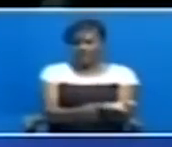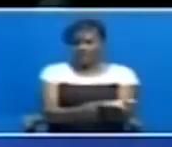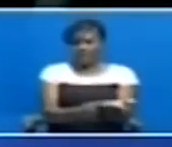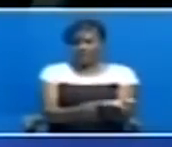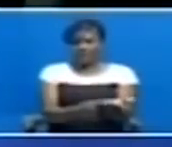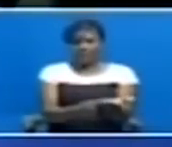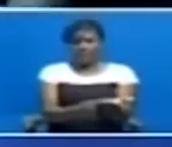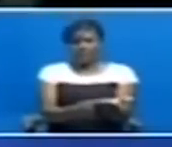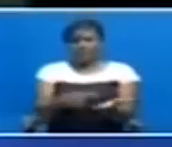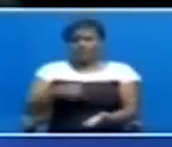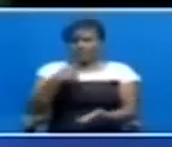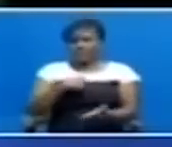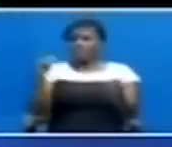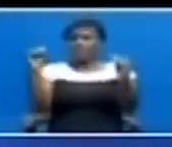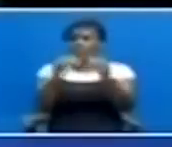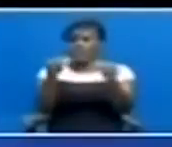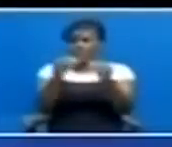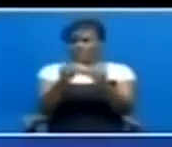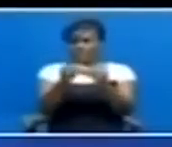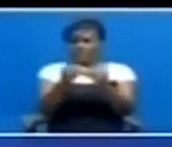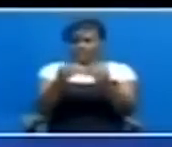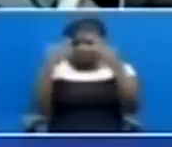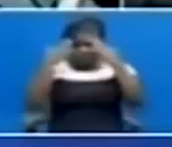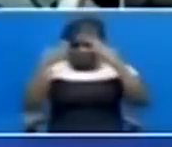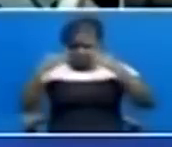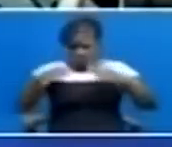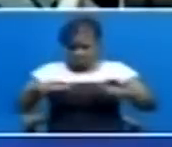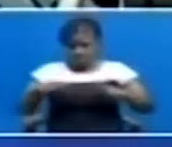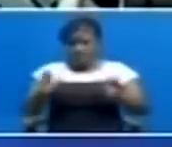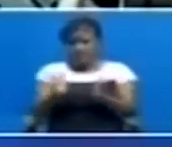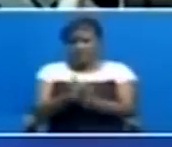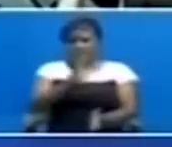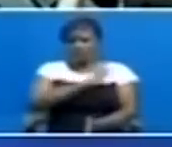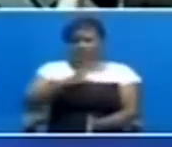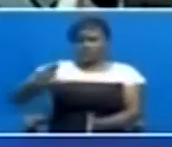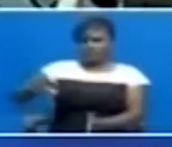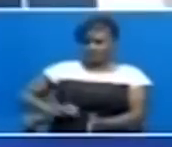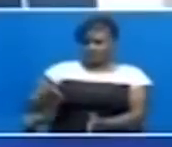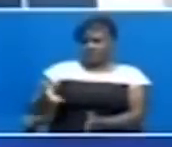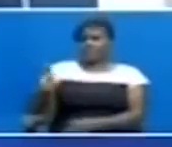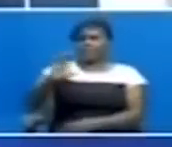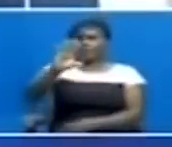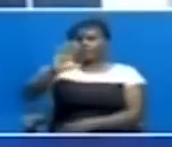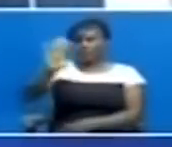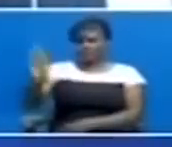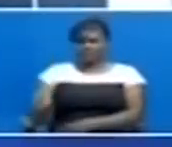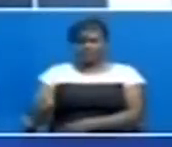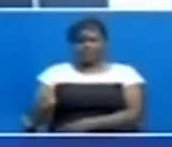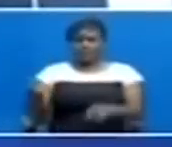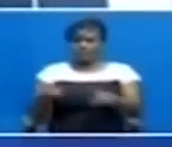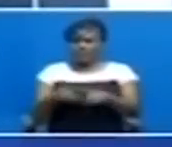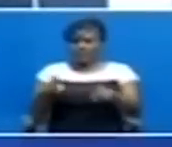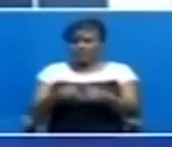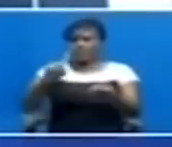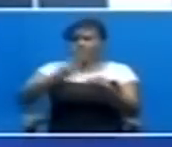The pilgrimage will bring him face to face with Islamic extremism and Christian-Muslim violence on the continent. On a courtesy call to